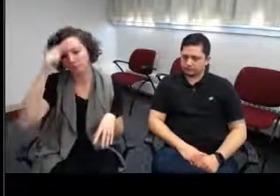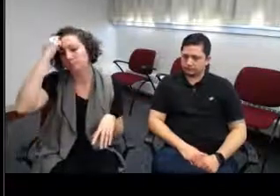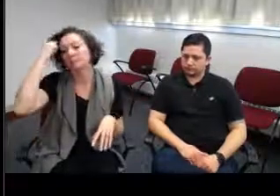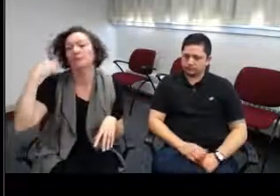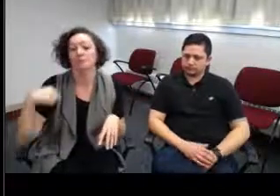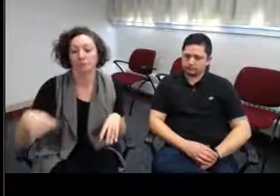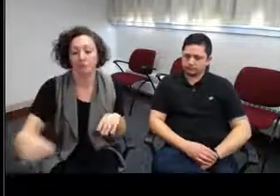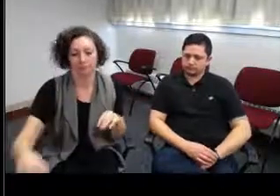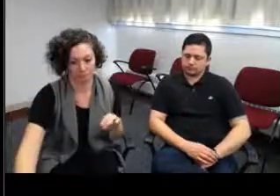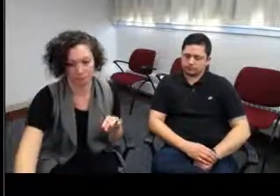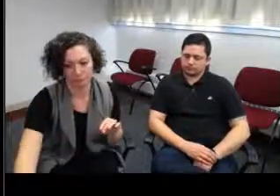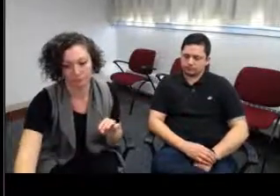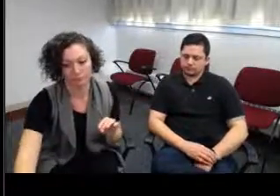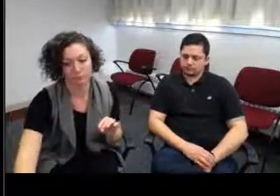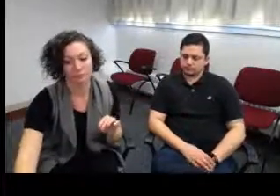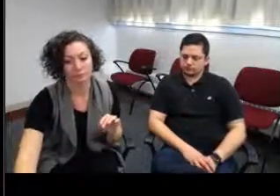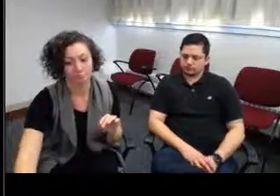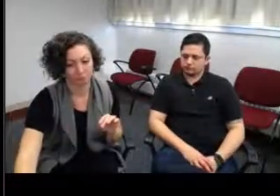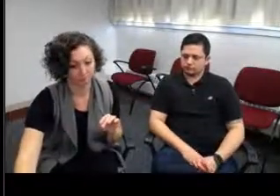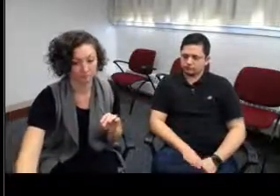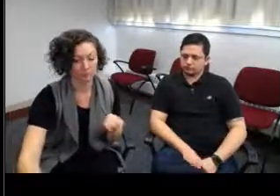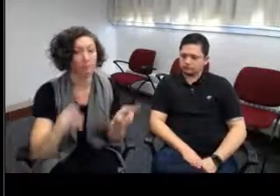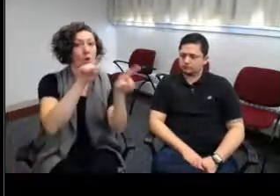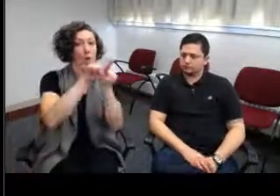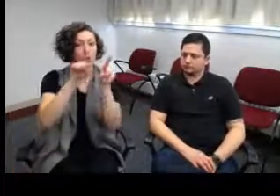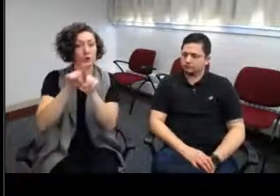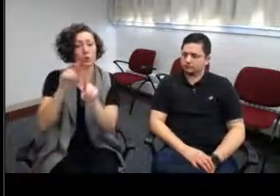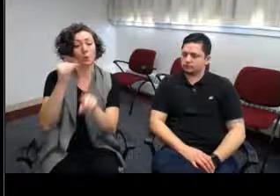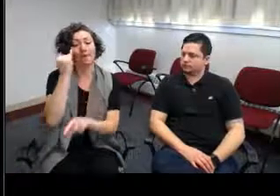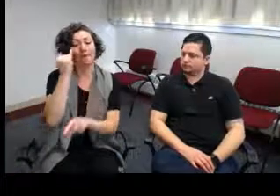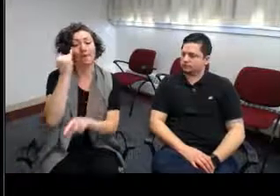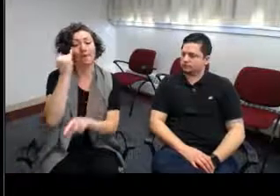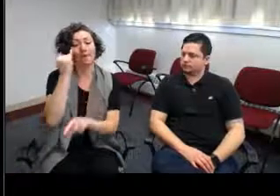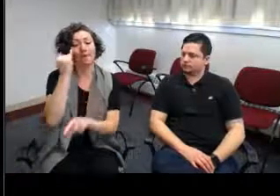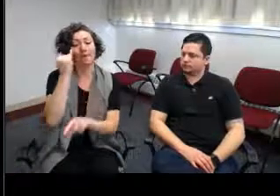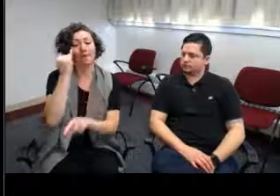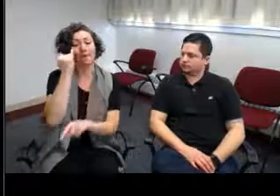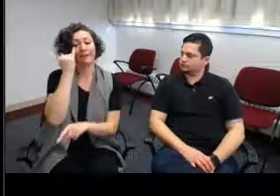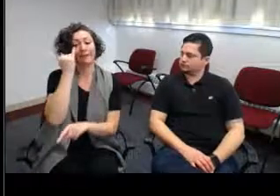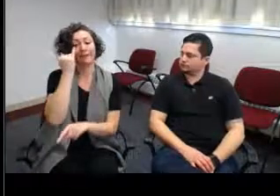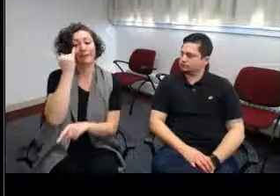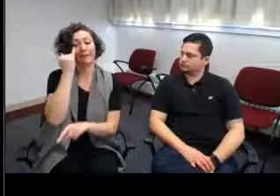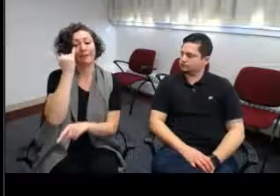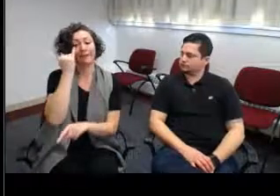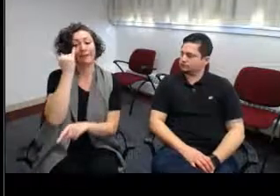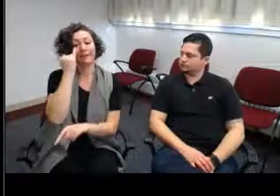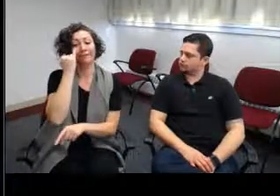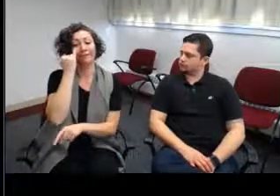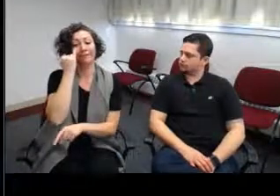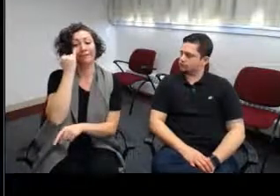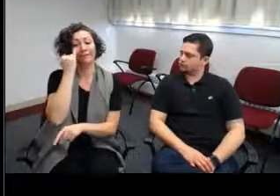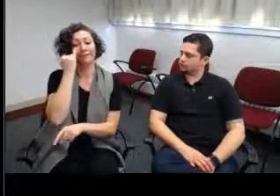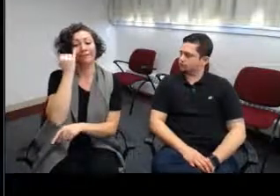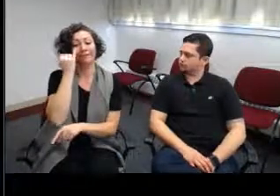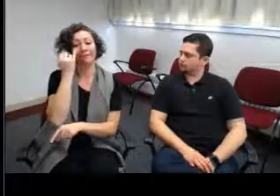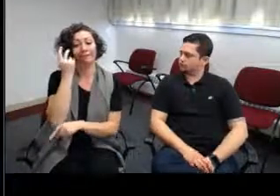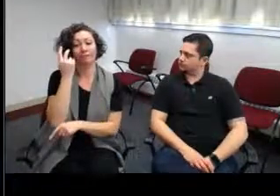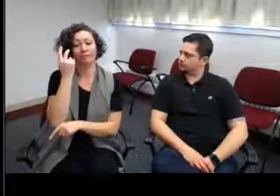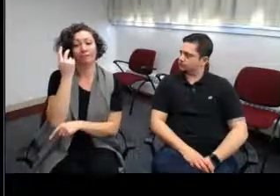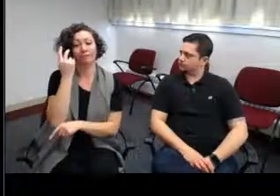So we're adding some ASL linguistic content here as well. And if you look at the third